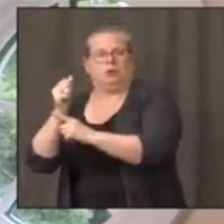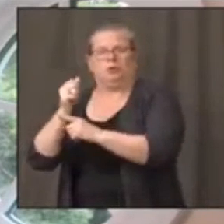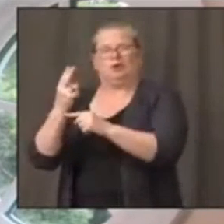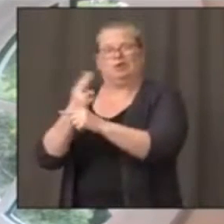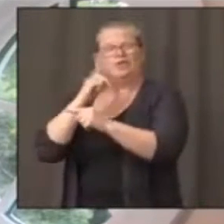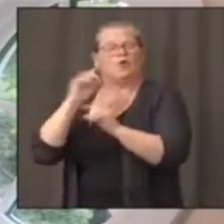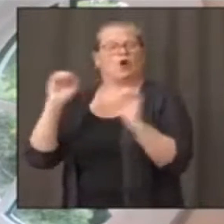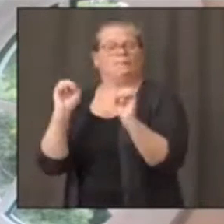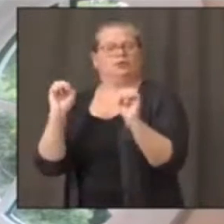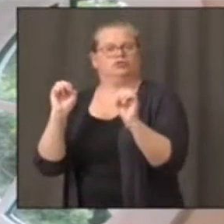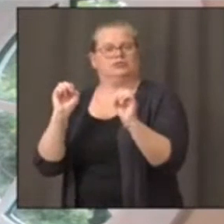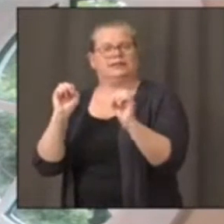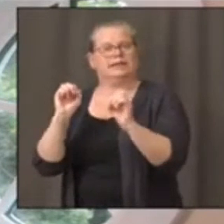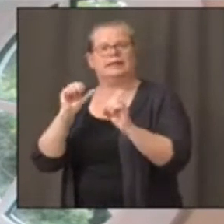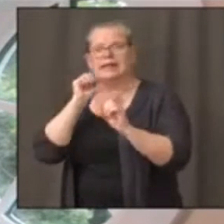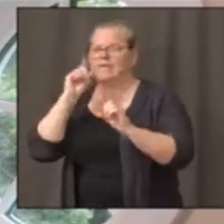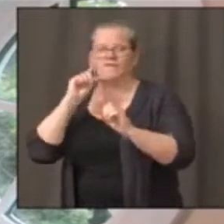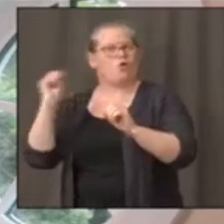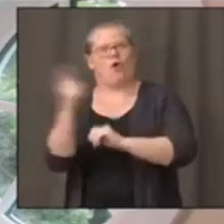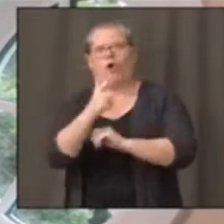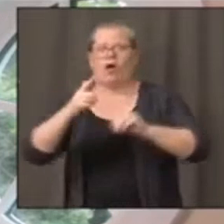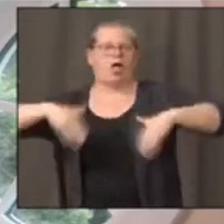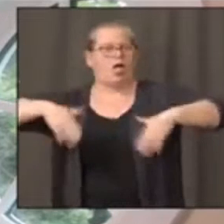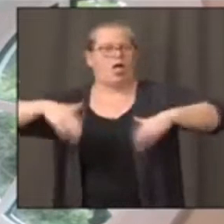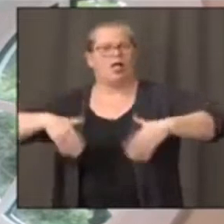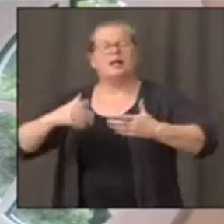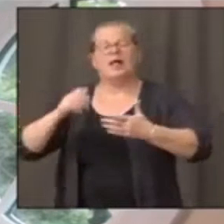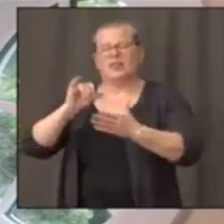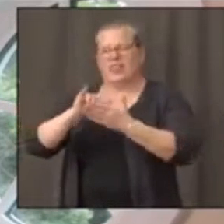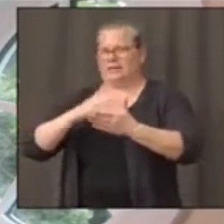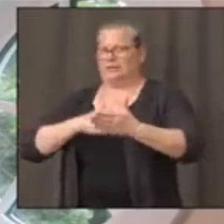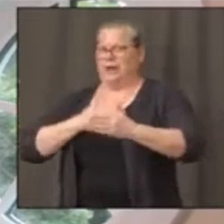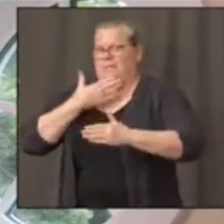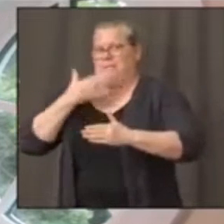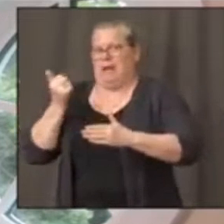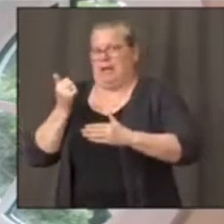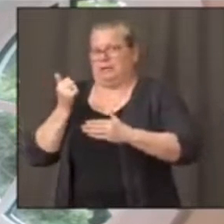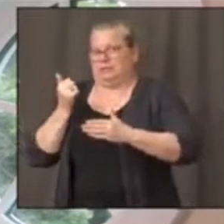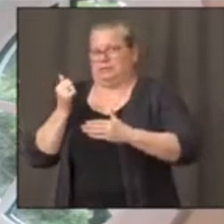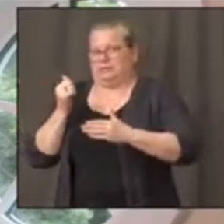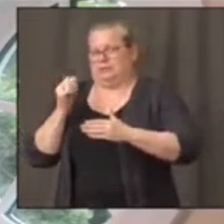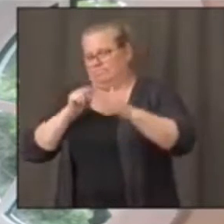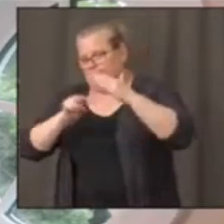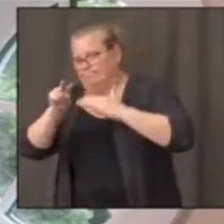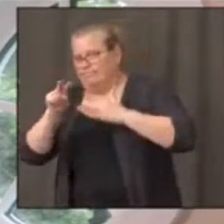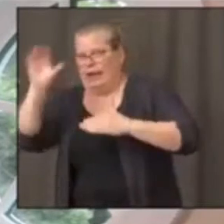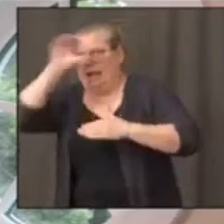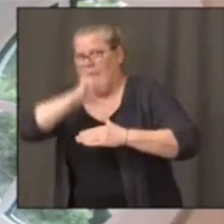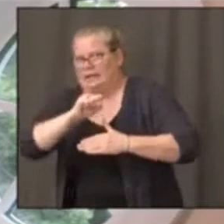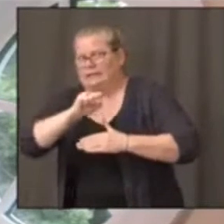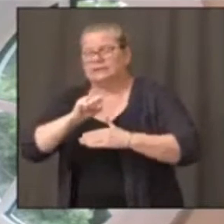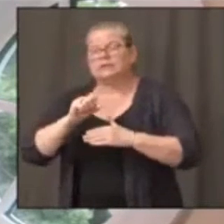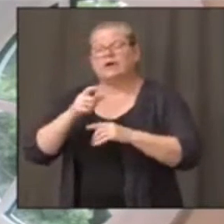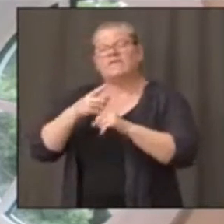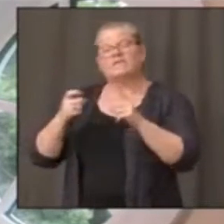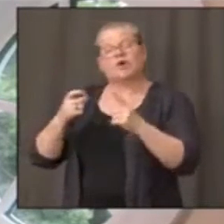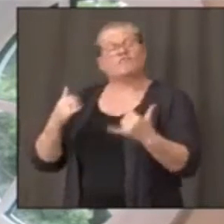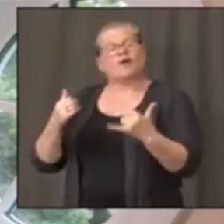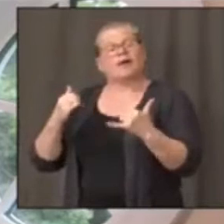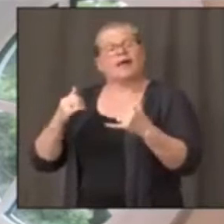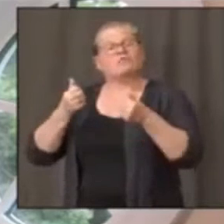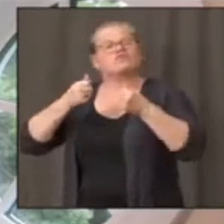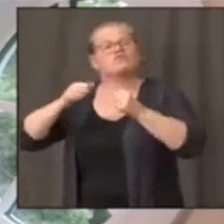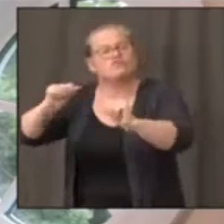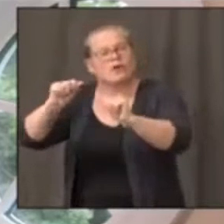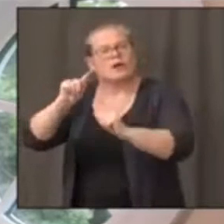my best estimate. It's possible we'll have data from the pivotal trials with the vaccine sometime in October in sort of an optimistic scenario.